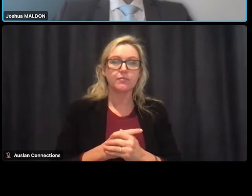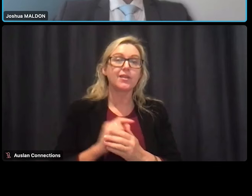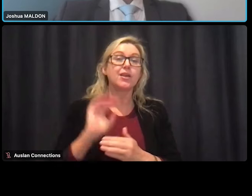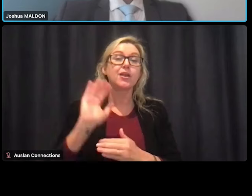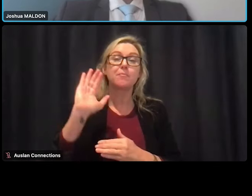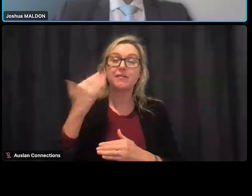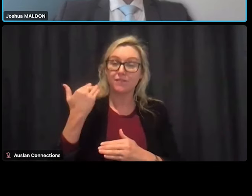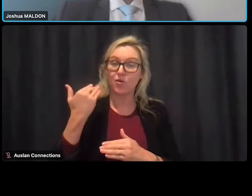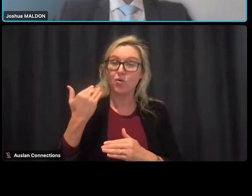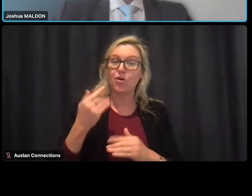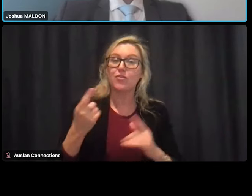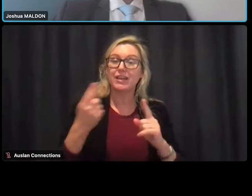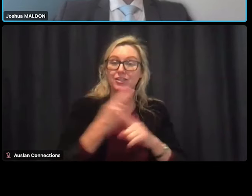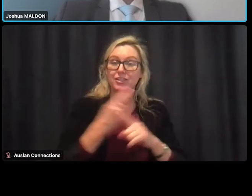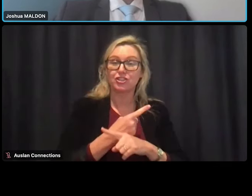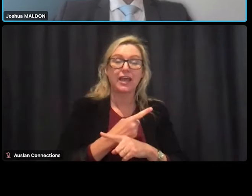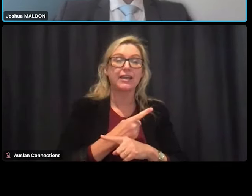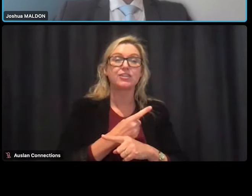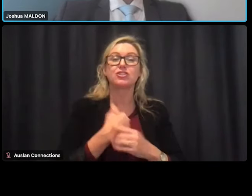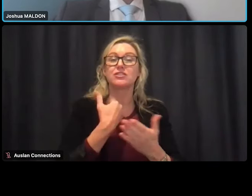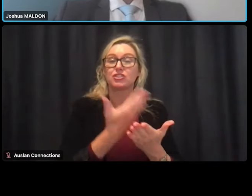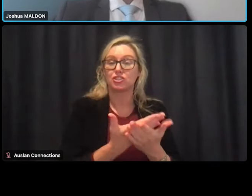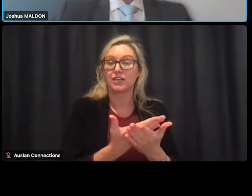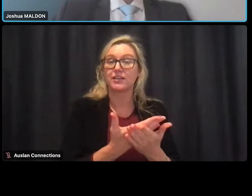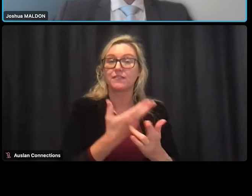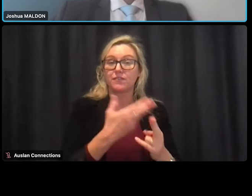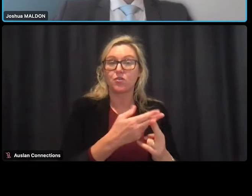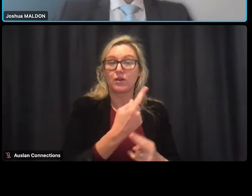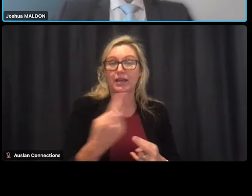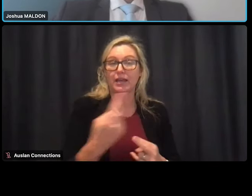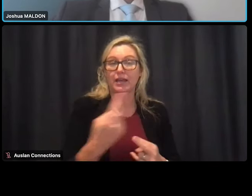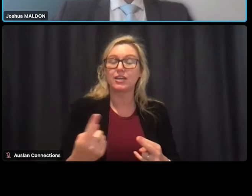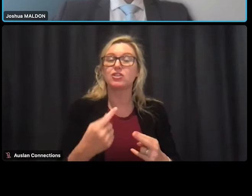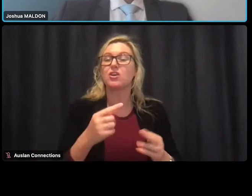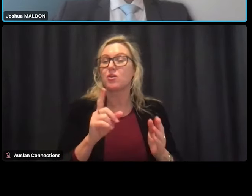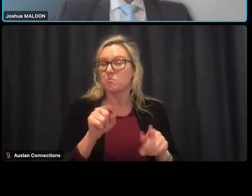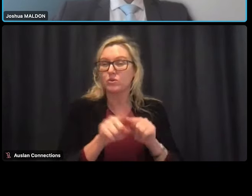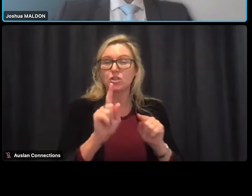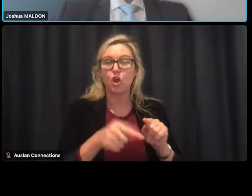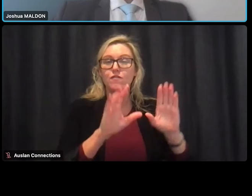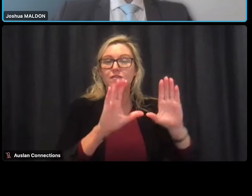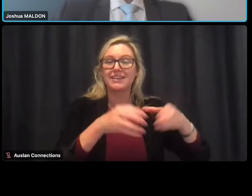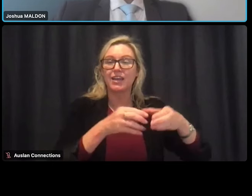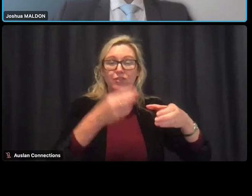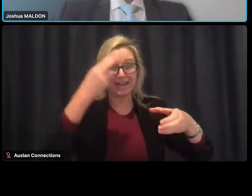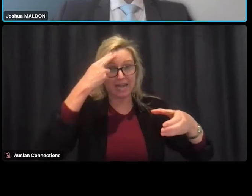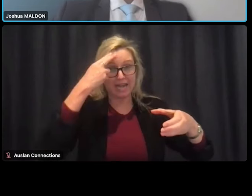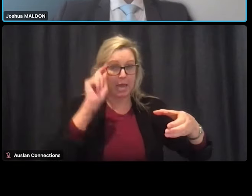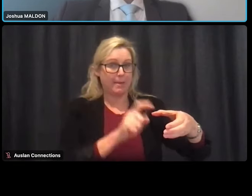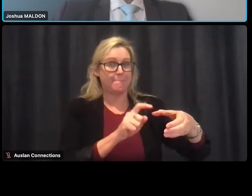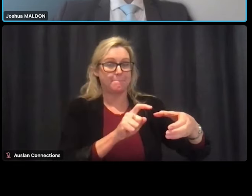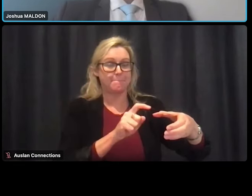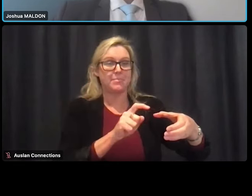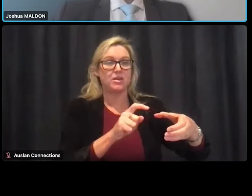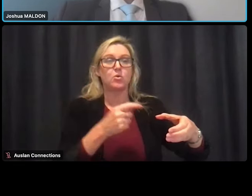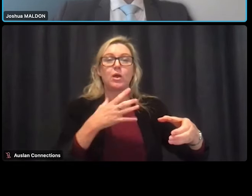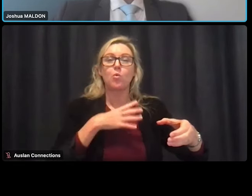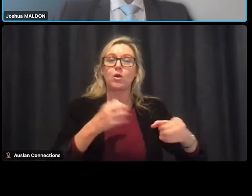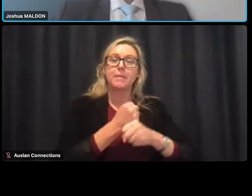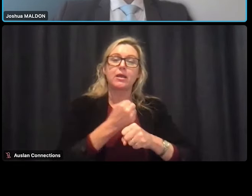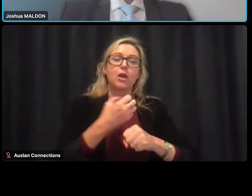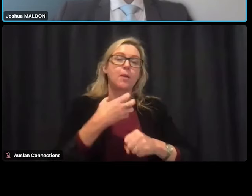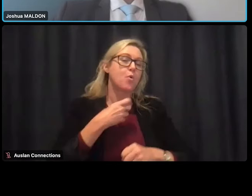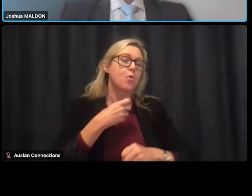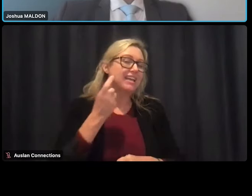previous webinar is to the catering categories and their names. What we want to do is make it easier and more logical